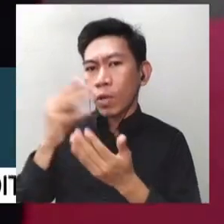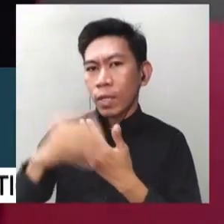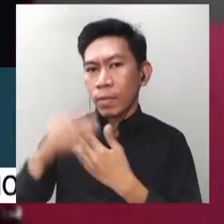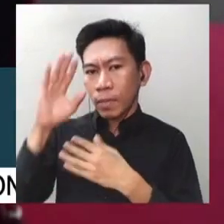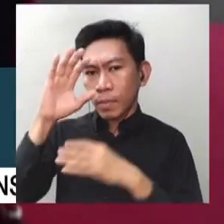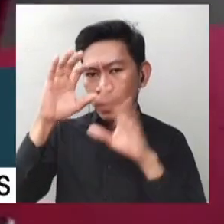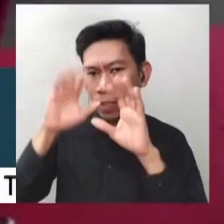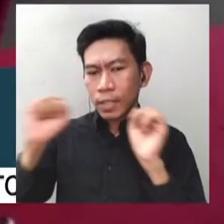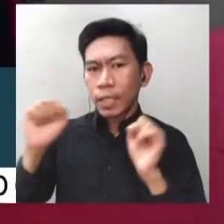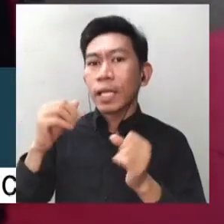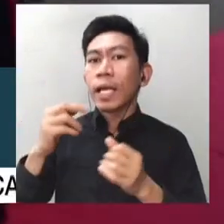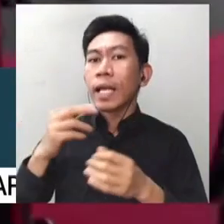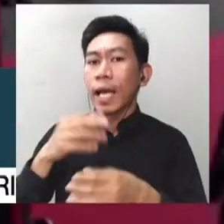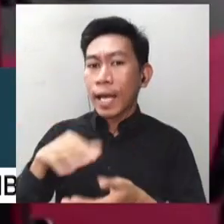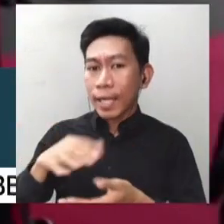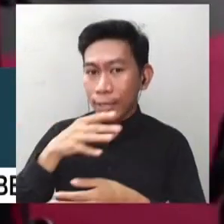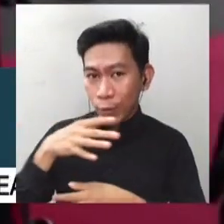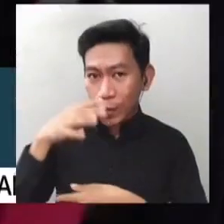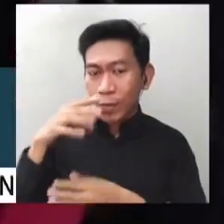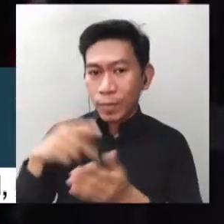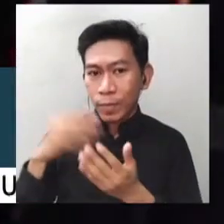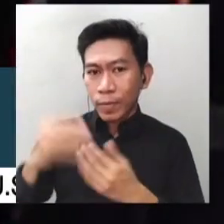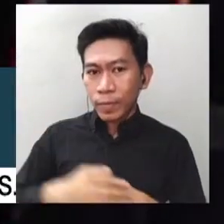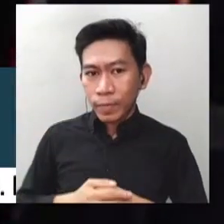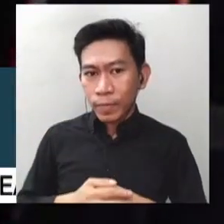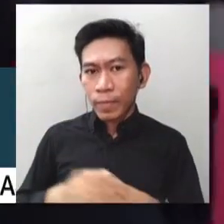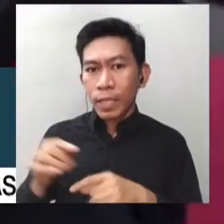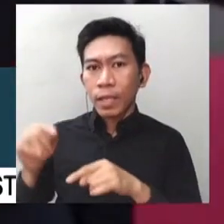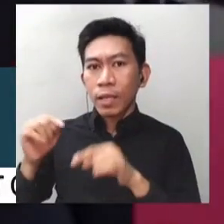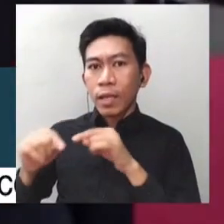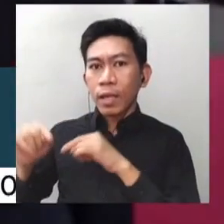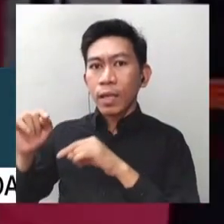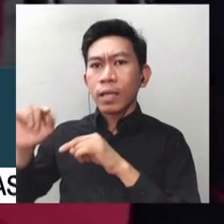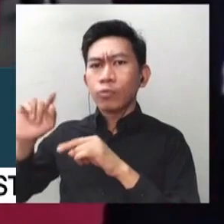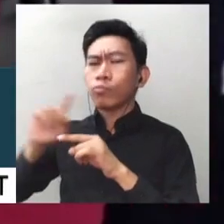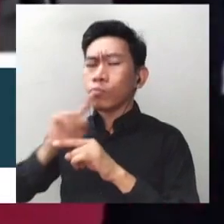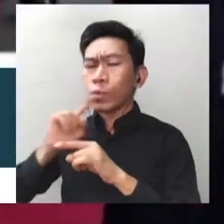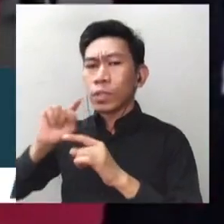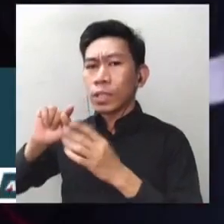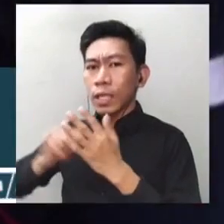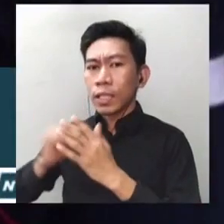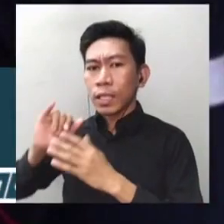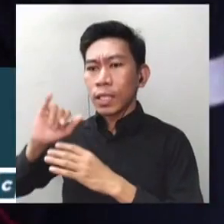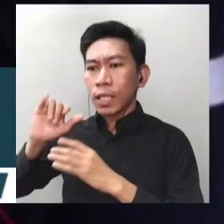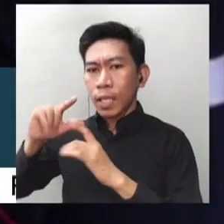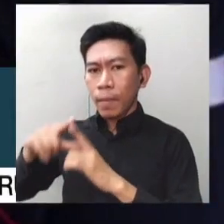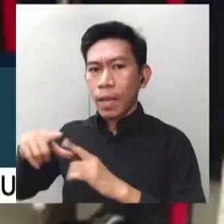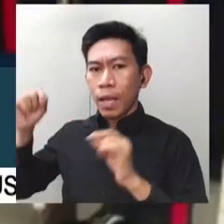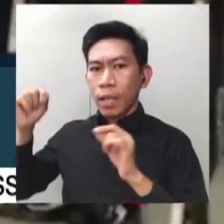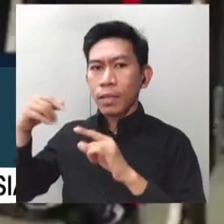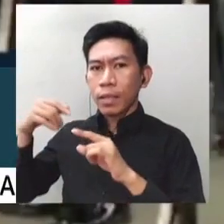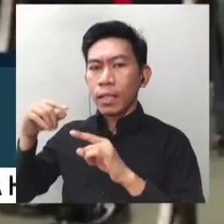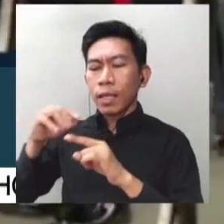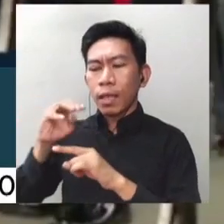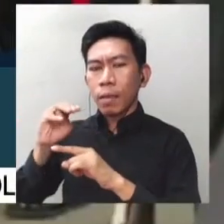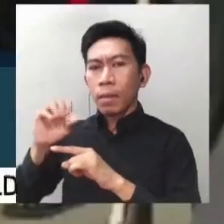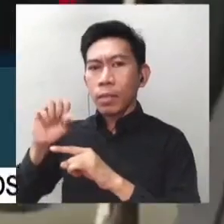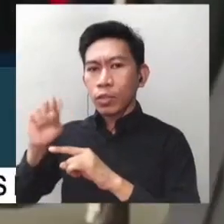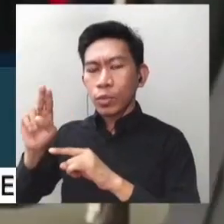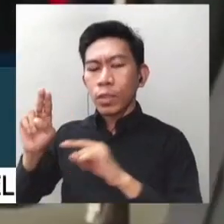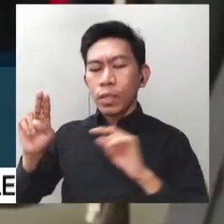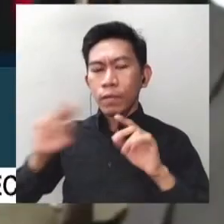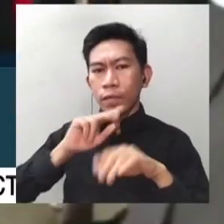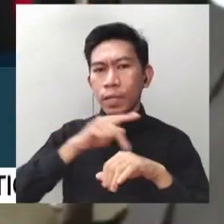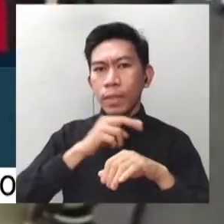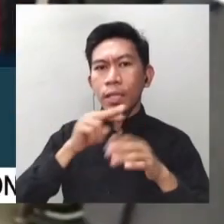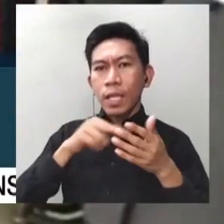efforts. The rice paddy art, which began in Japan in 1993, has been conducted annually by the MMSU and PhilRice since